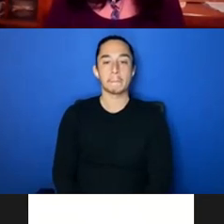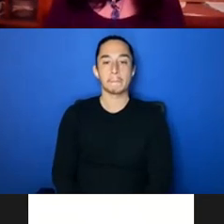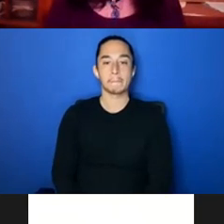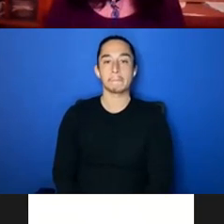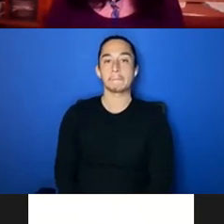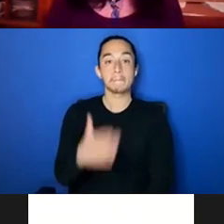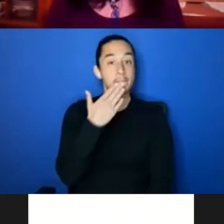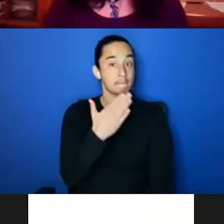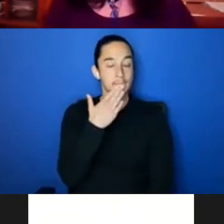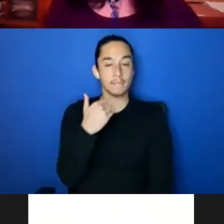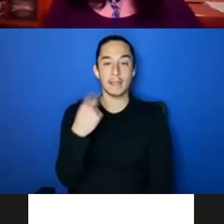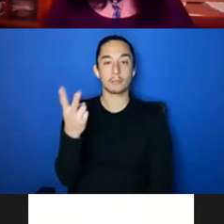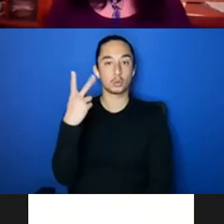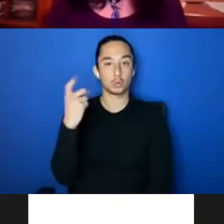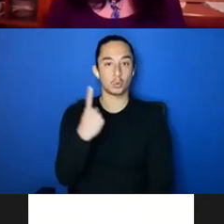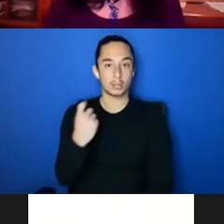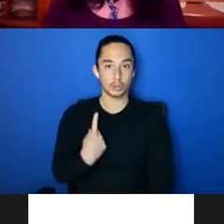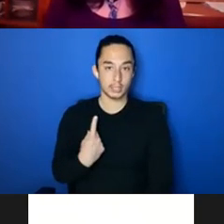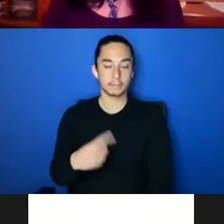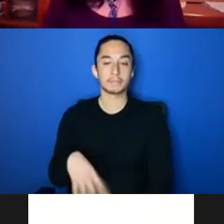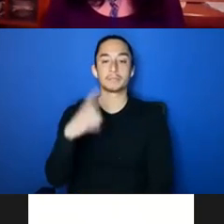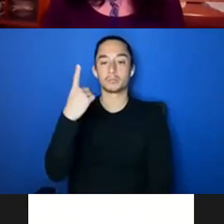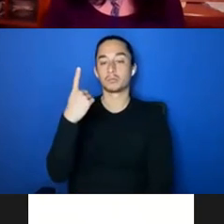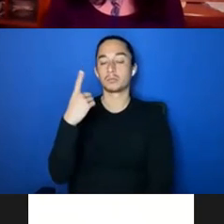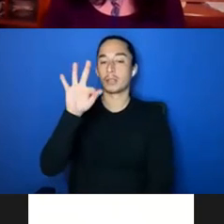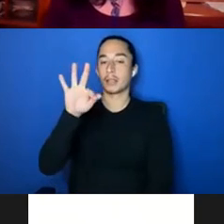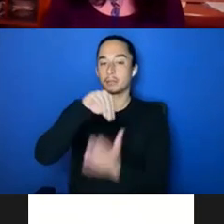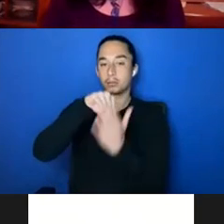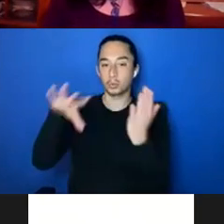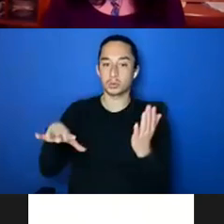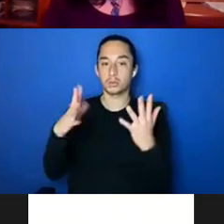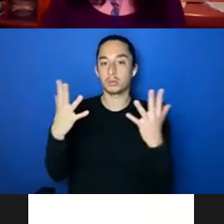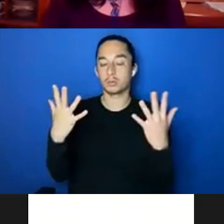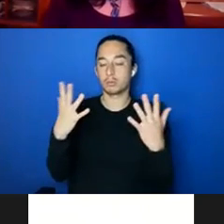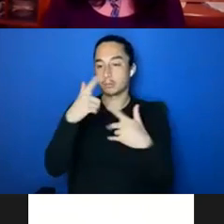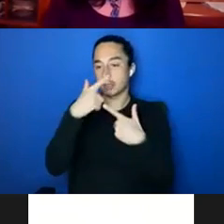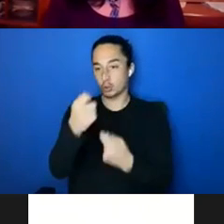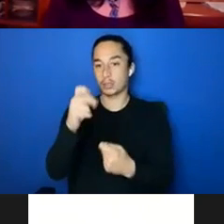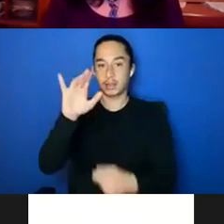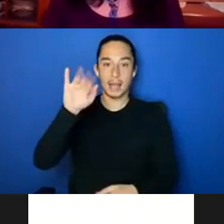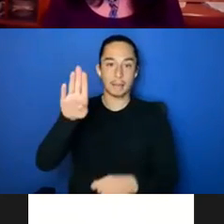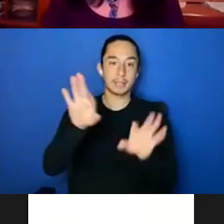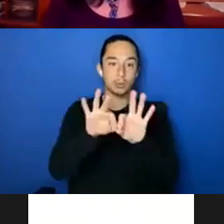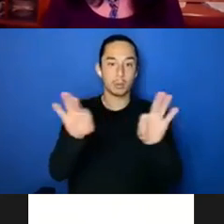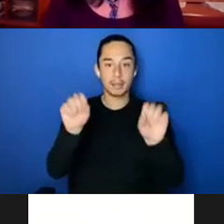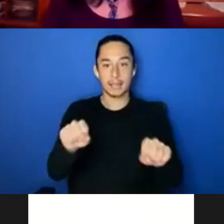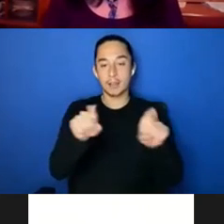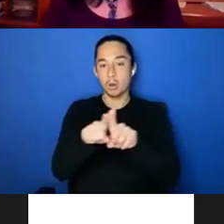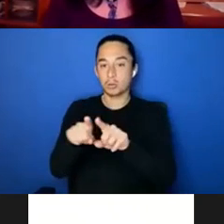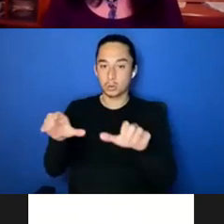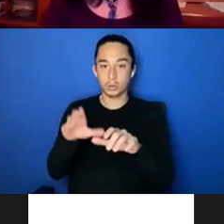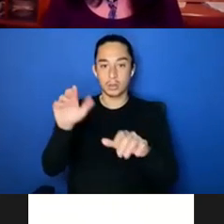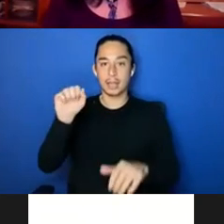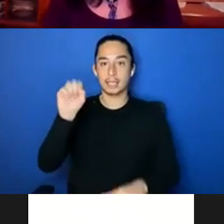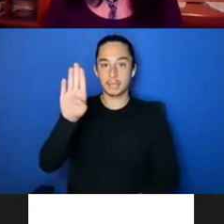Thanks, Marie. I have two questions that are on the docket. One of them is, if students are interested in the IB diploma, can they also do